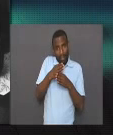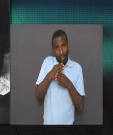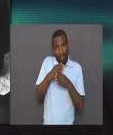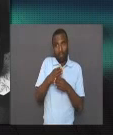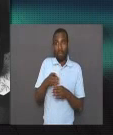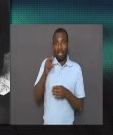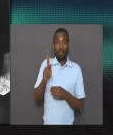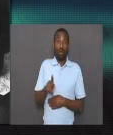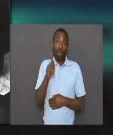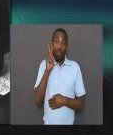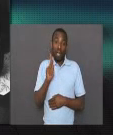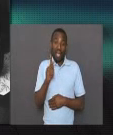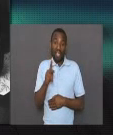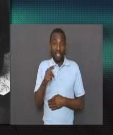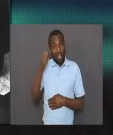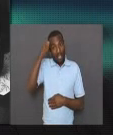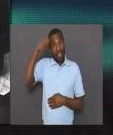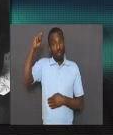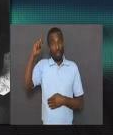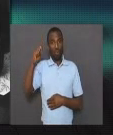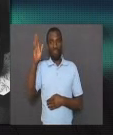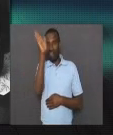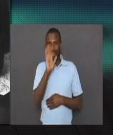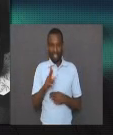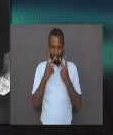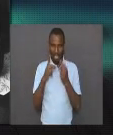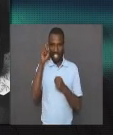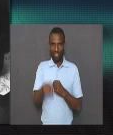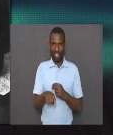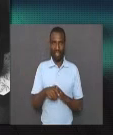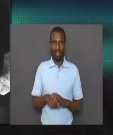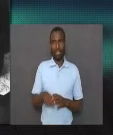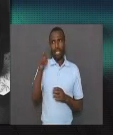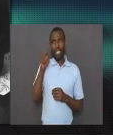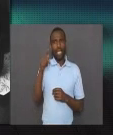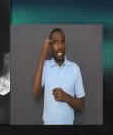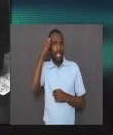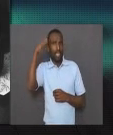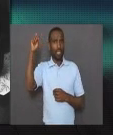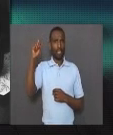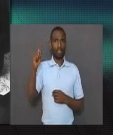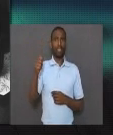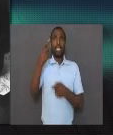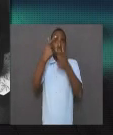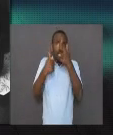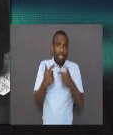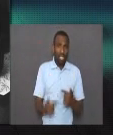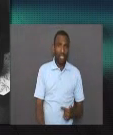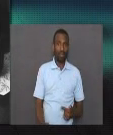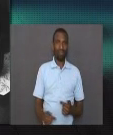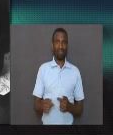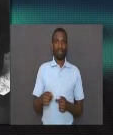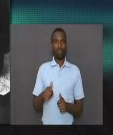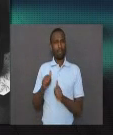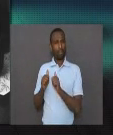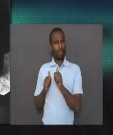kinetic theory of gases. This theory was derived from a